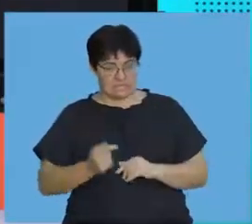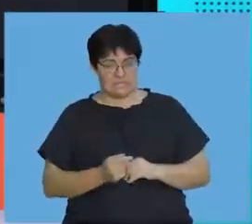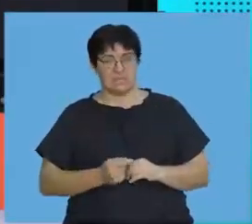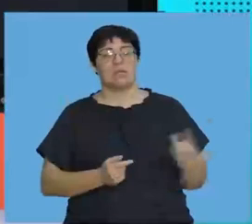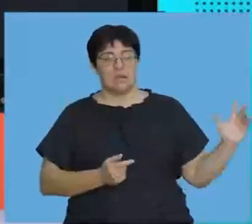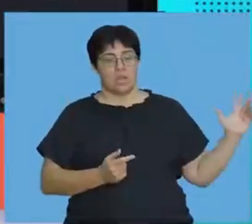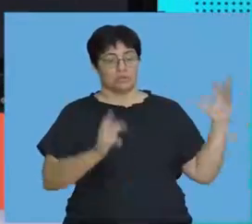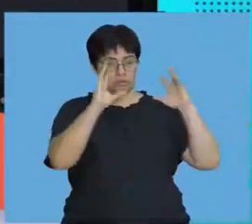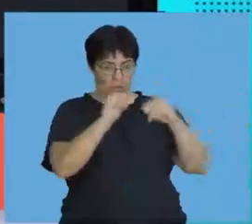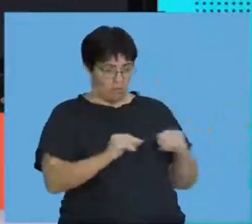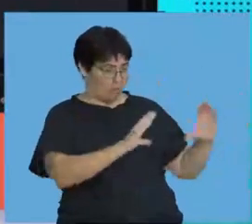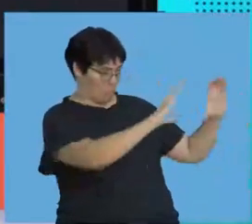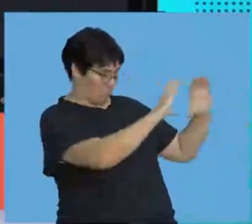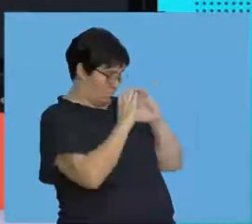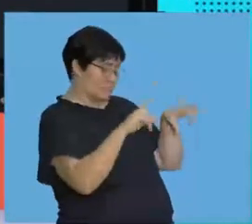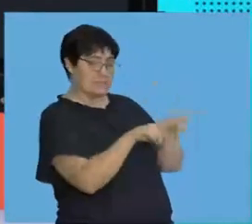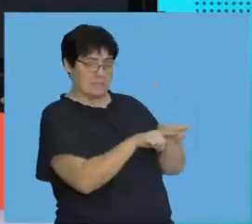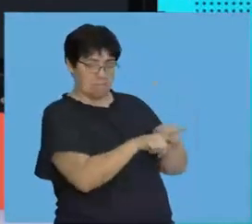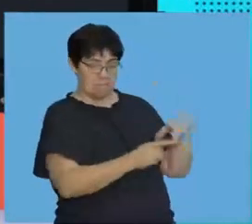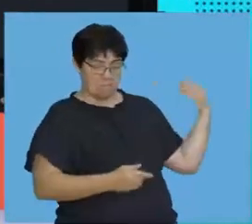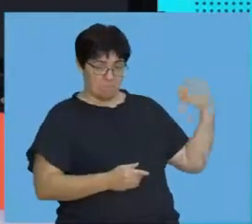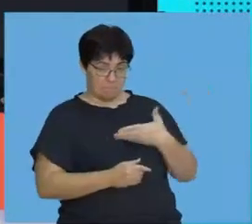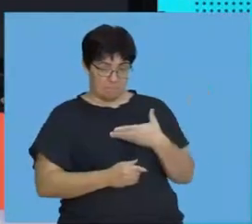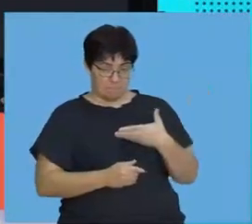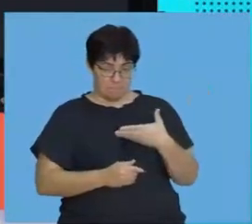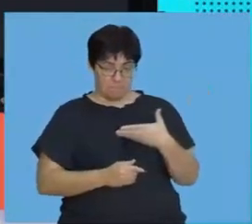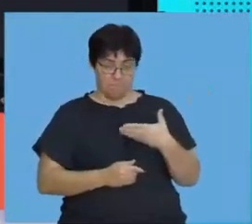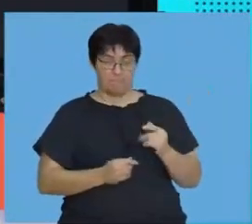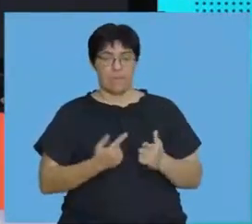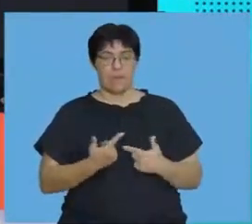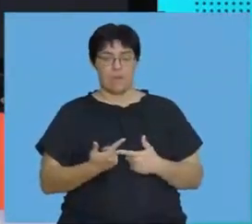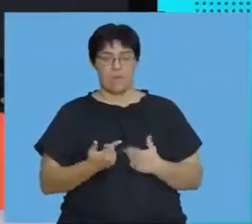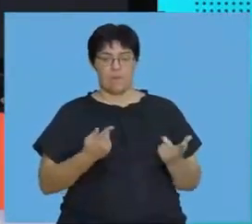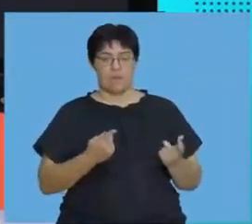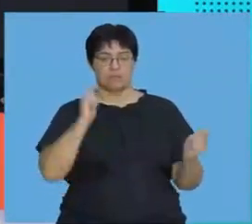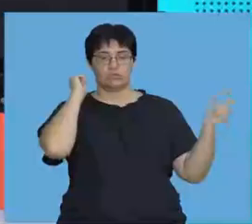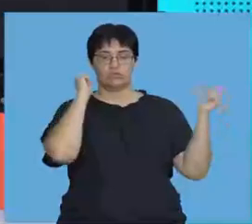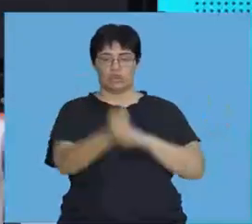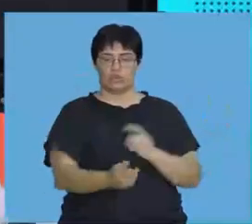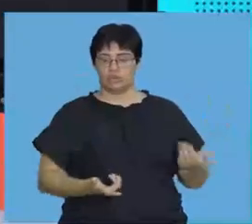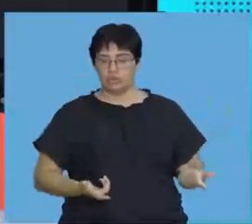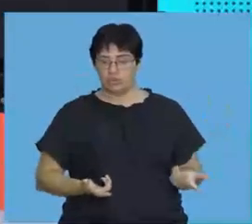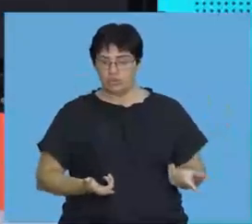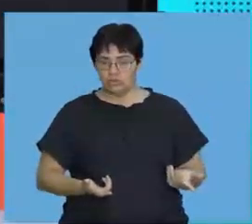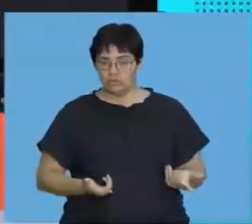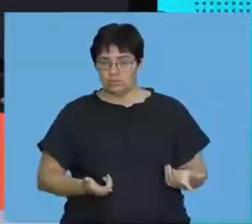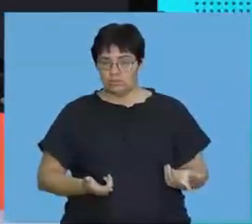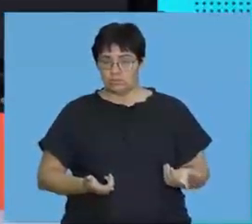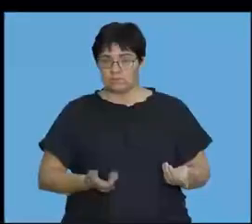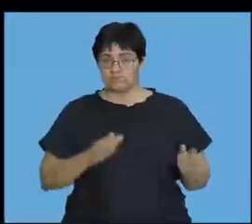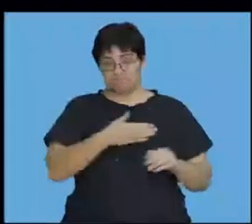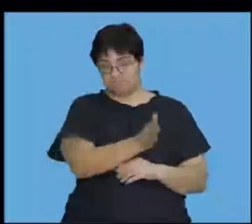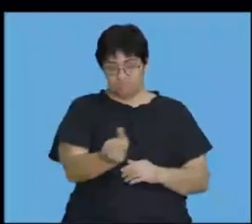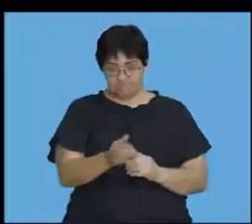We've done same direction slowing down, essentially, or stopping. Now what happens if the ball changes direction?